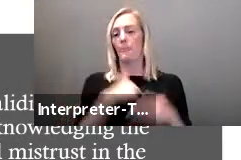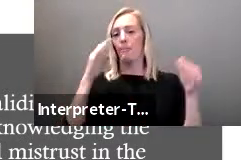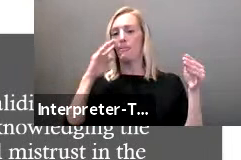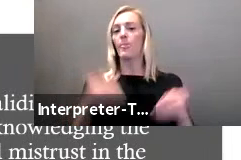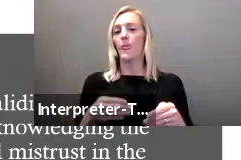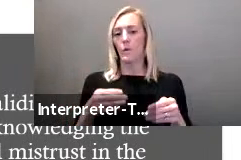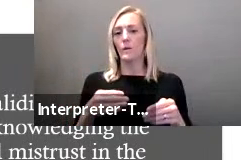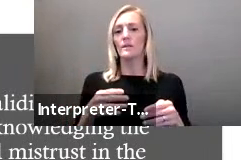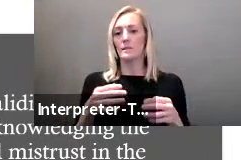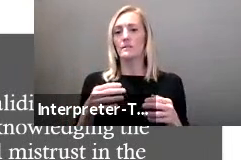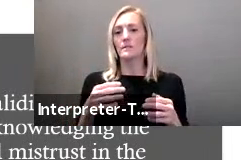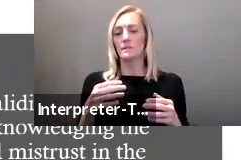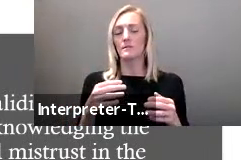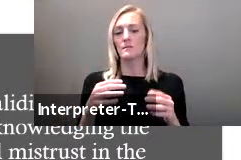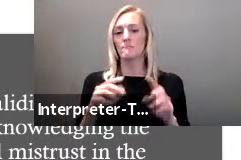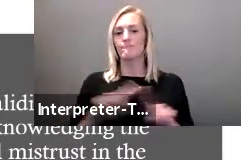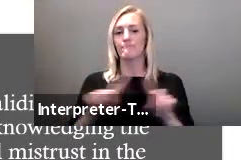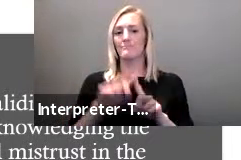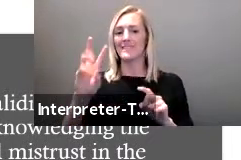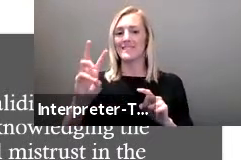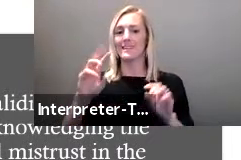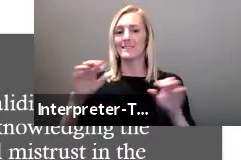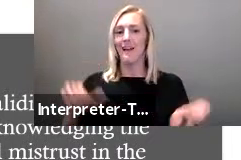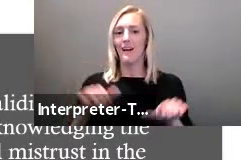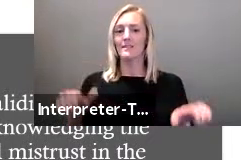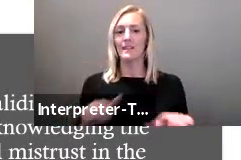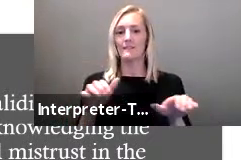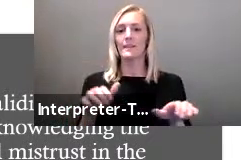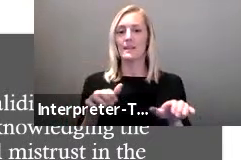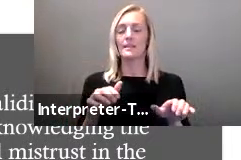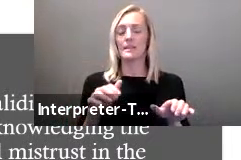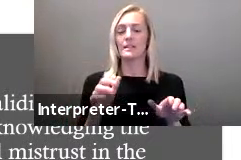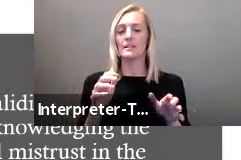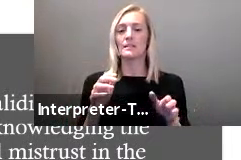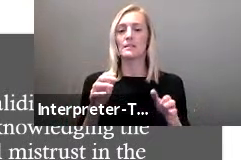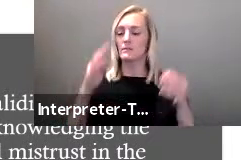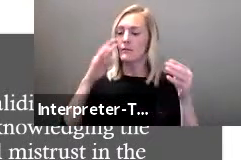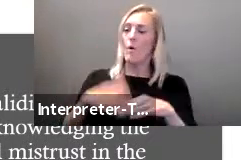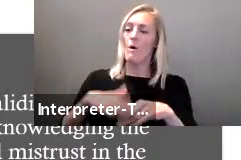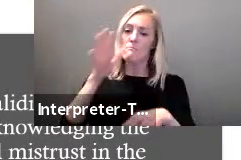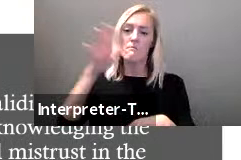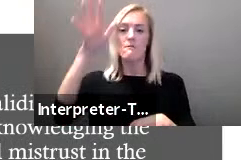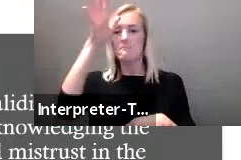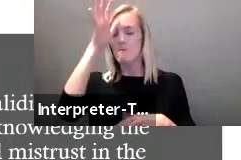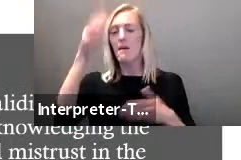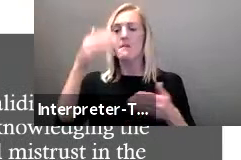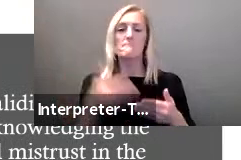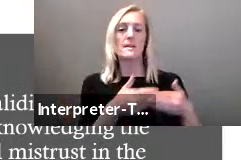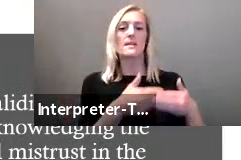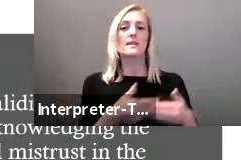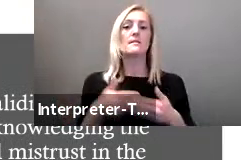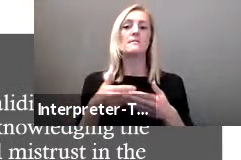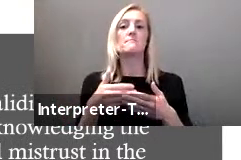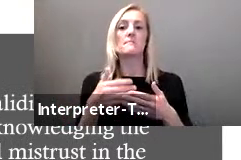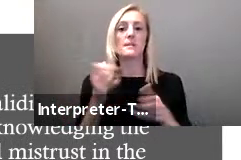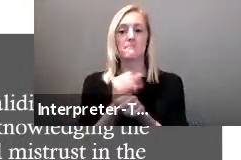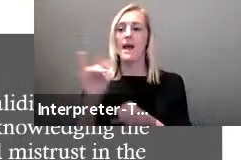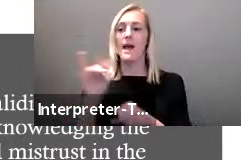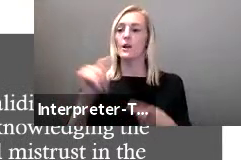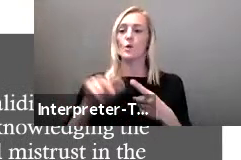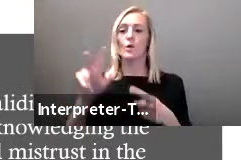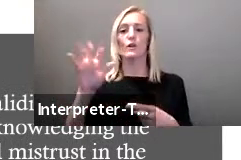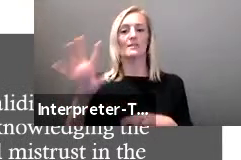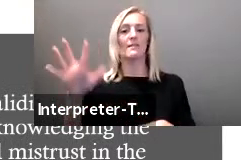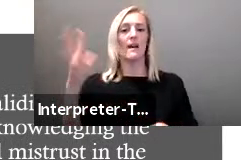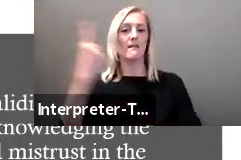Day 366 activities, which is really focusing on the mom, dad, and baby making it to that 365 day. We focused